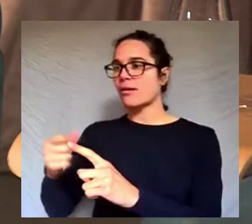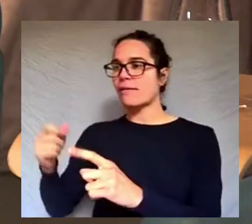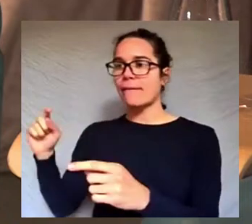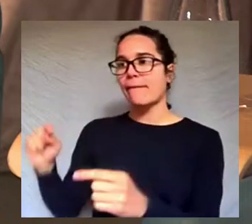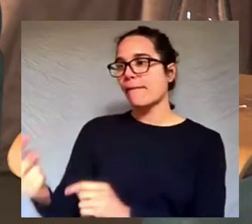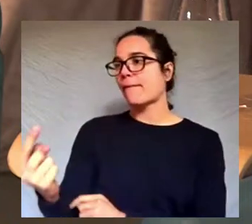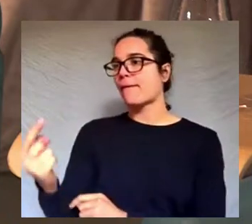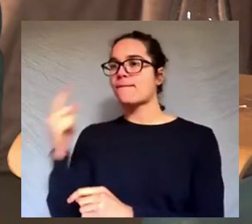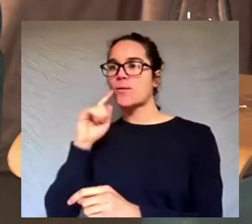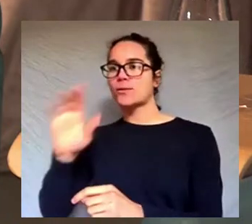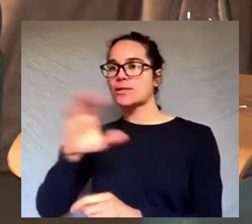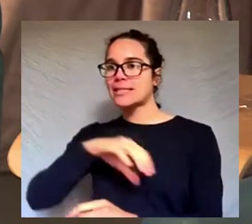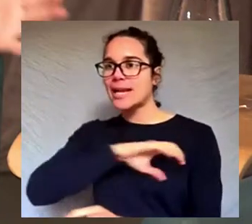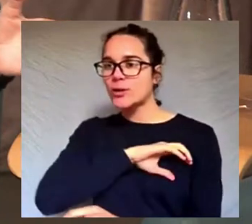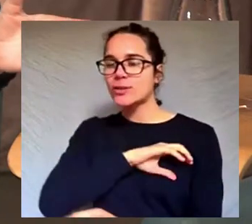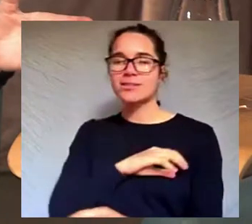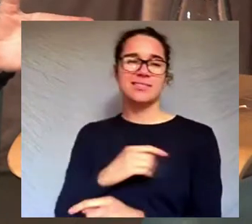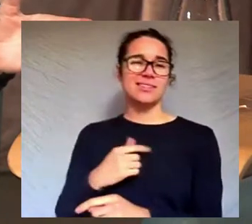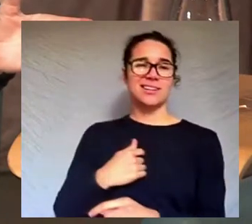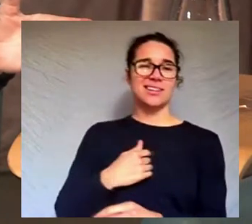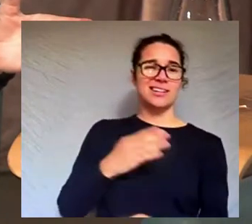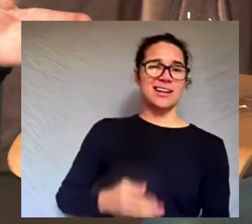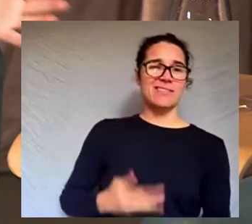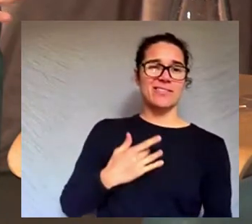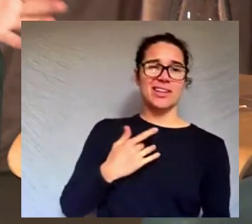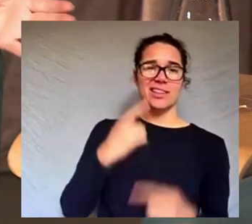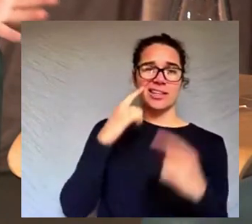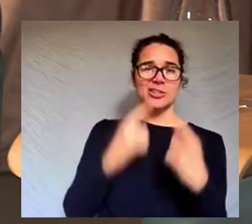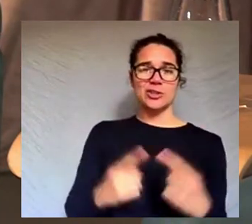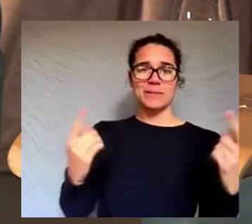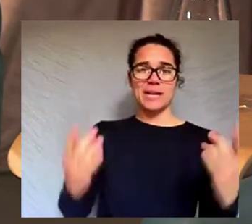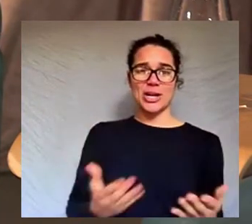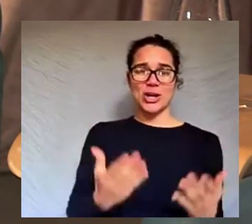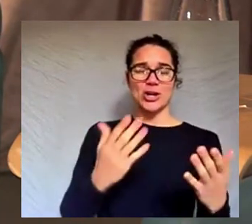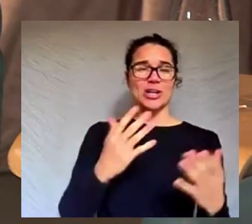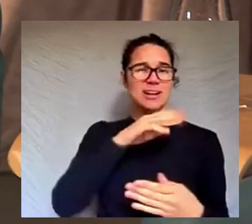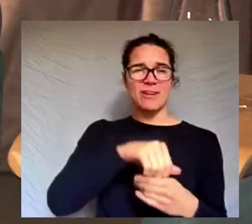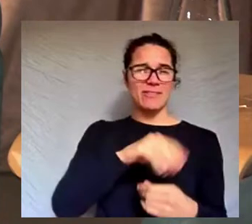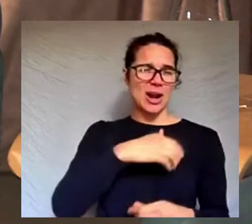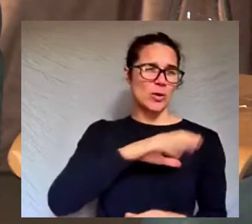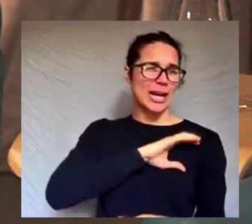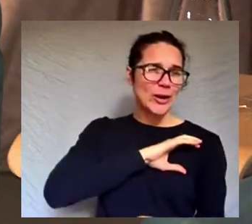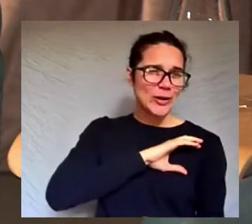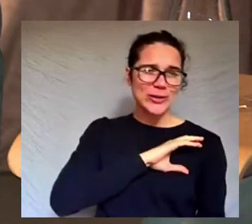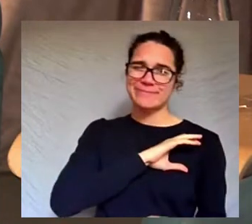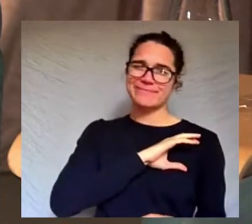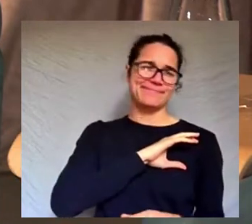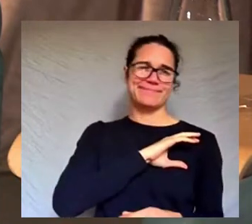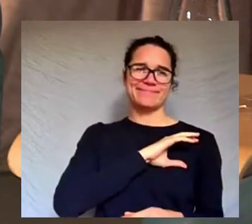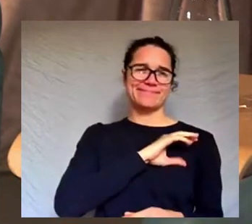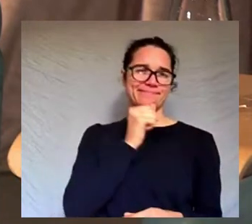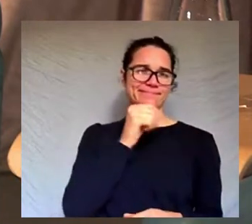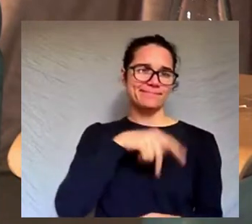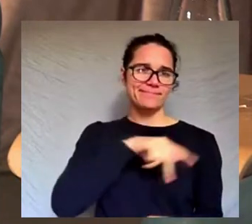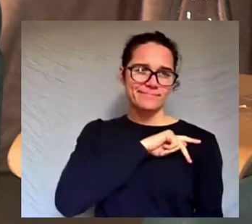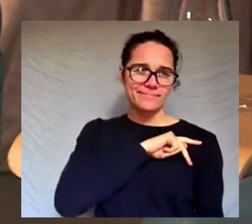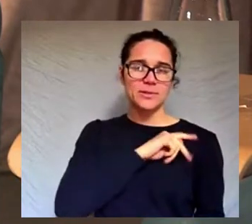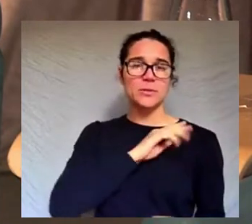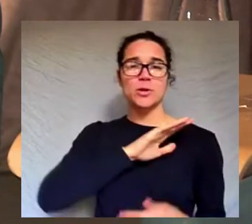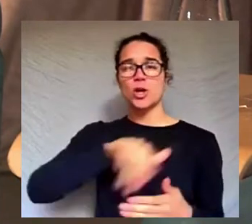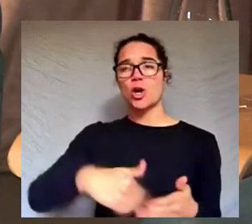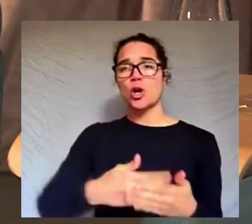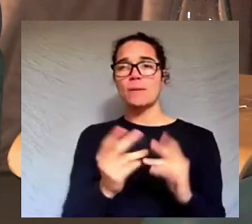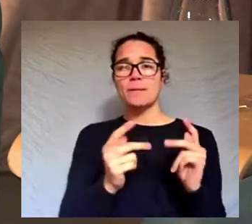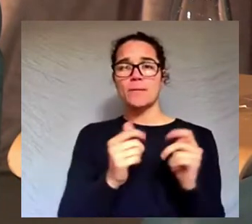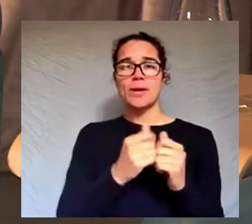feel that a disagreement among us involves our character. We are all people of good faith.